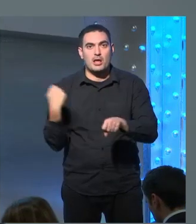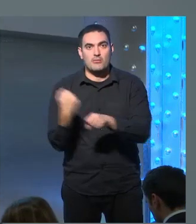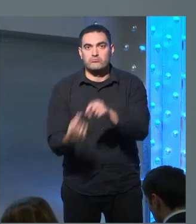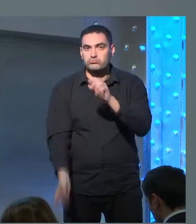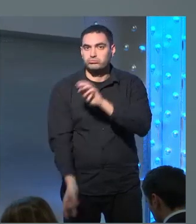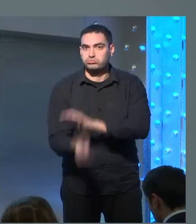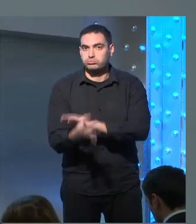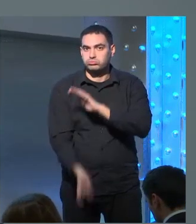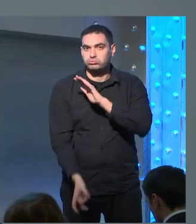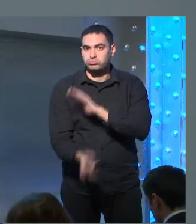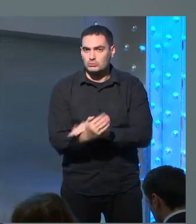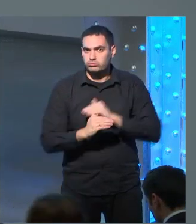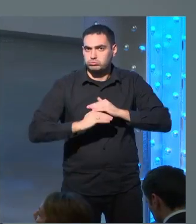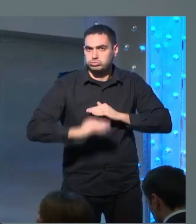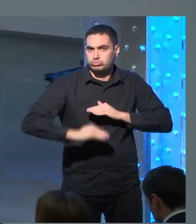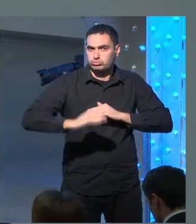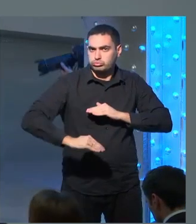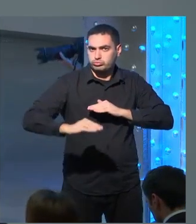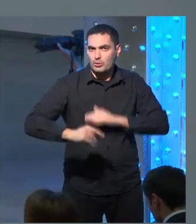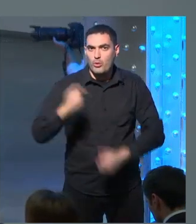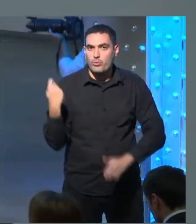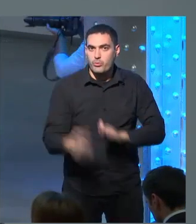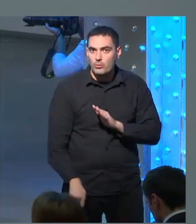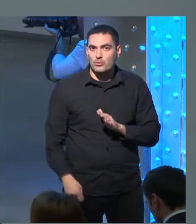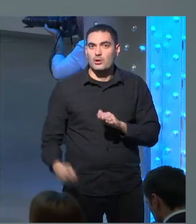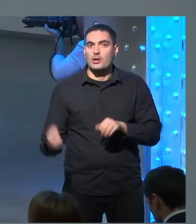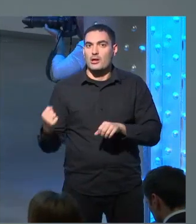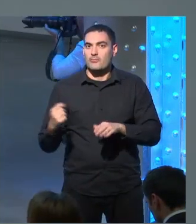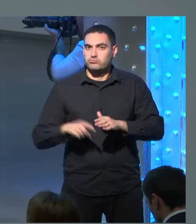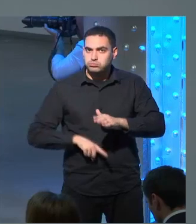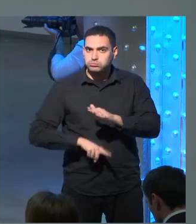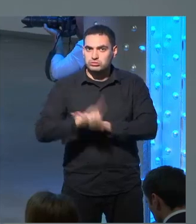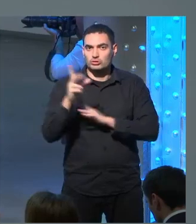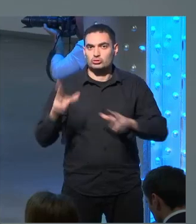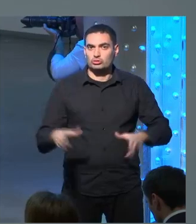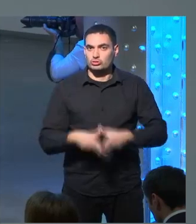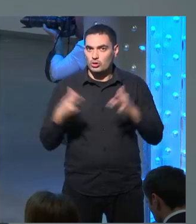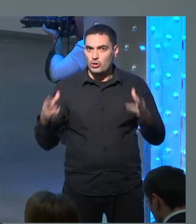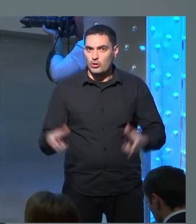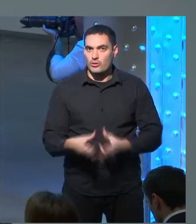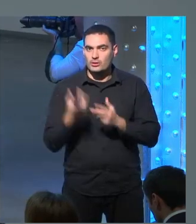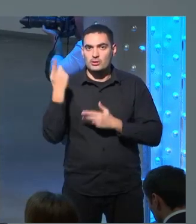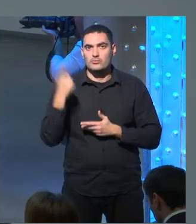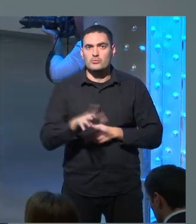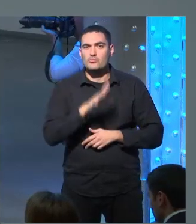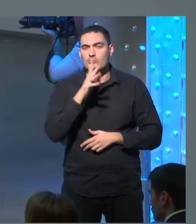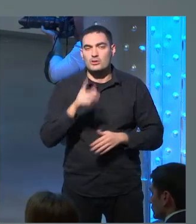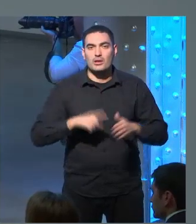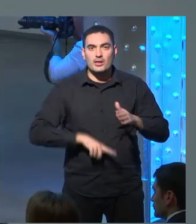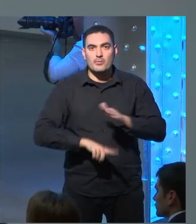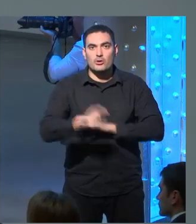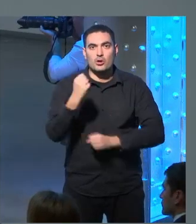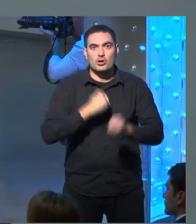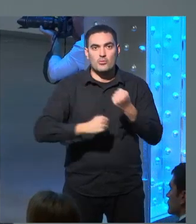now creating jobs at an intense pace, turning that economic